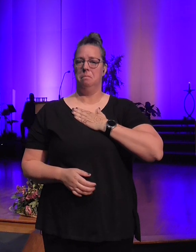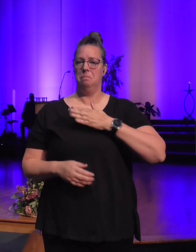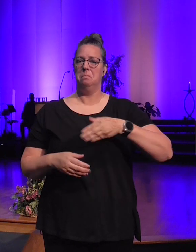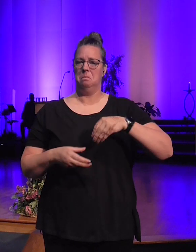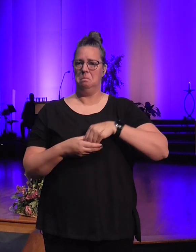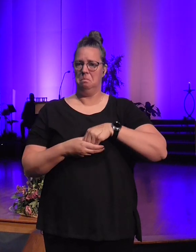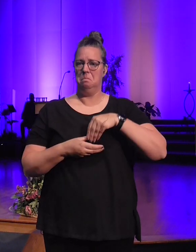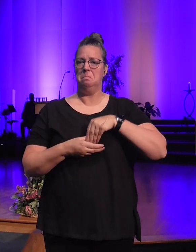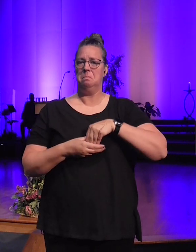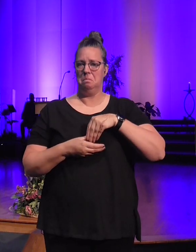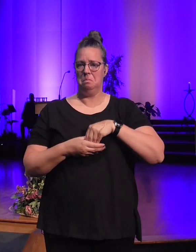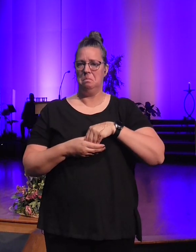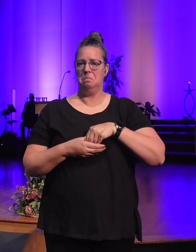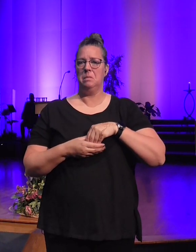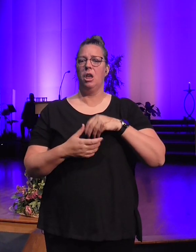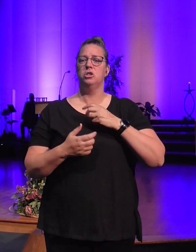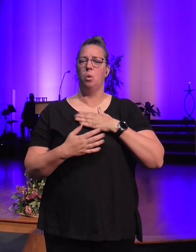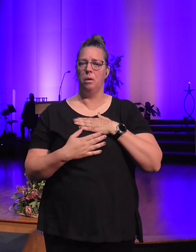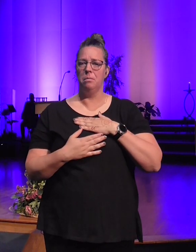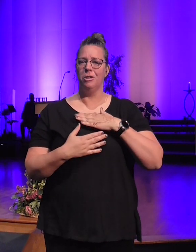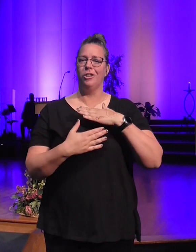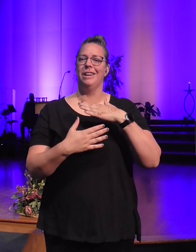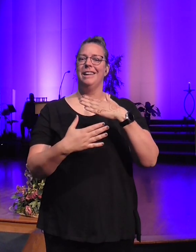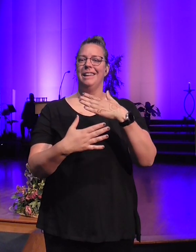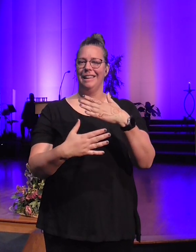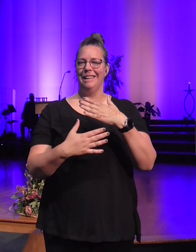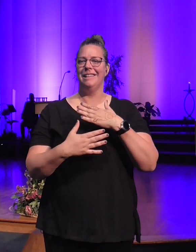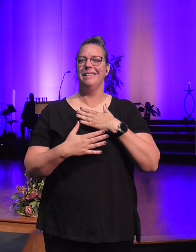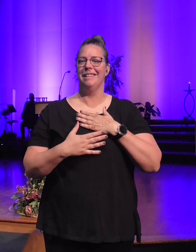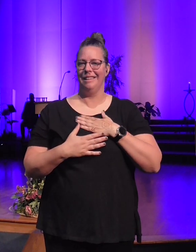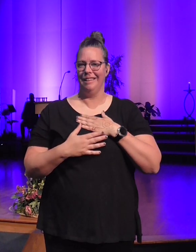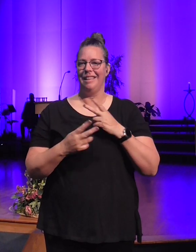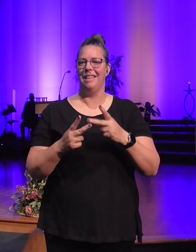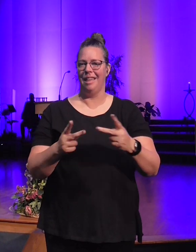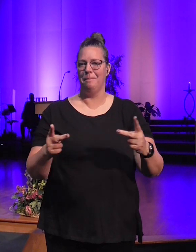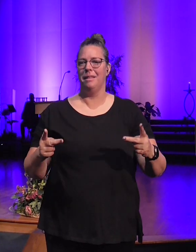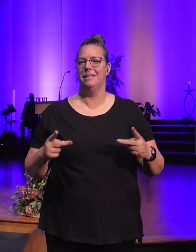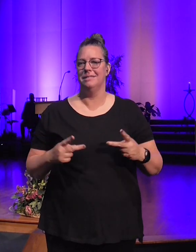And so we breathe in and out through that space.